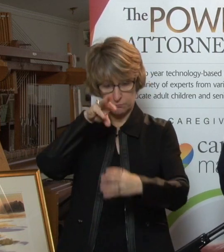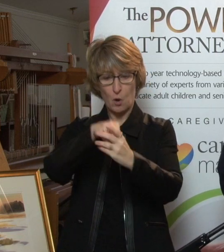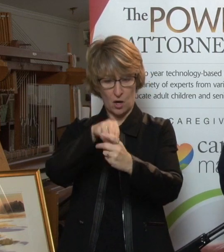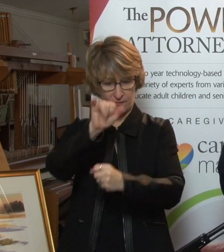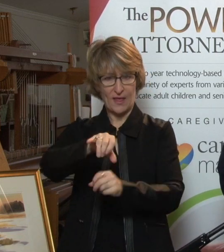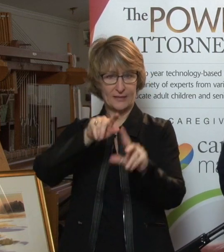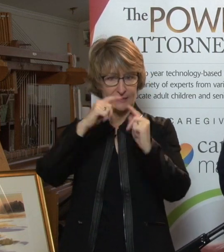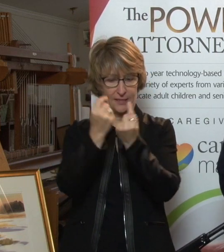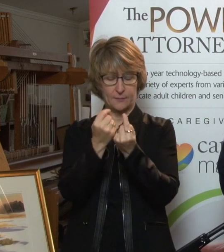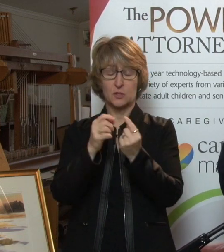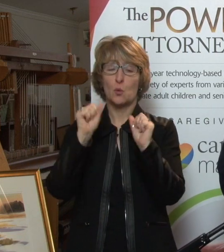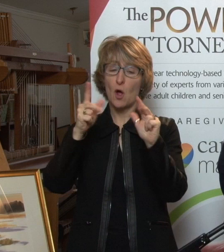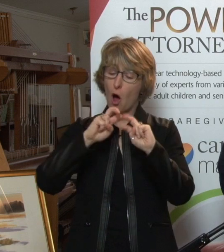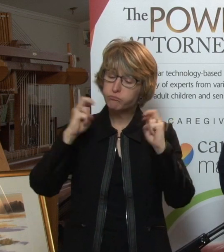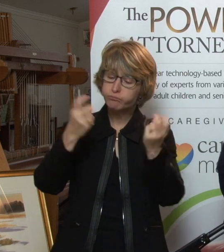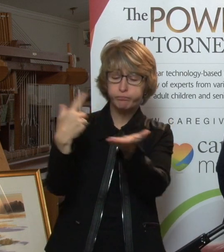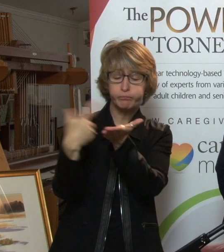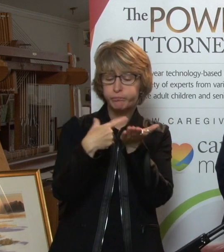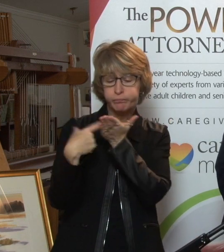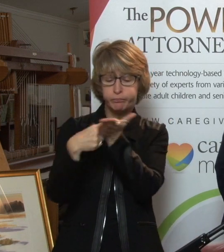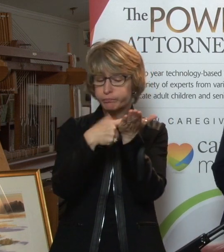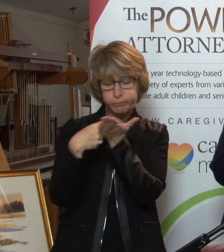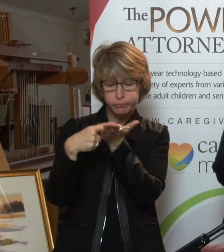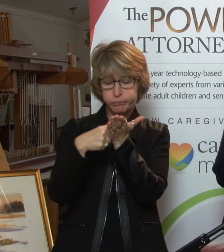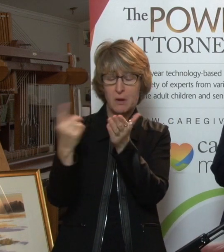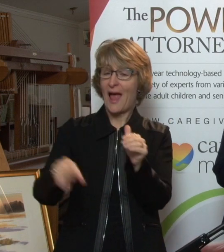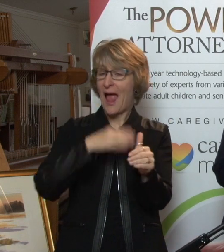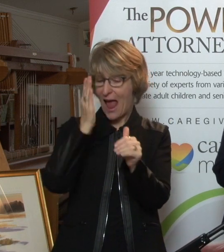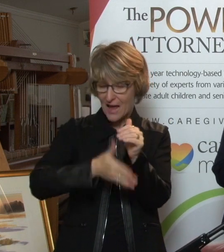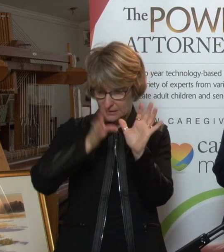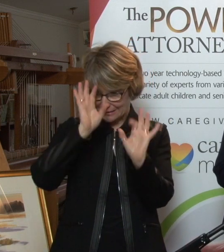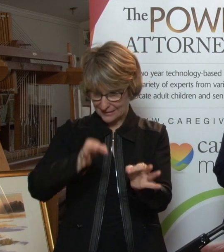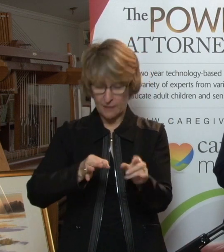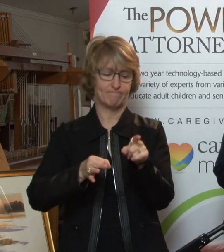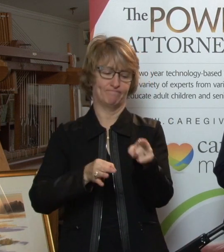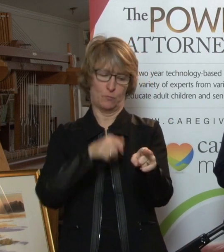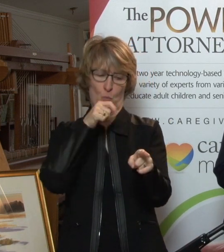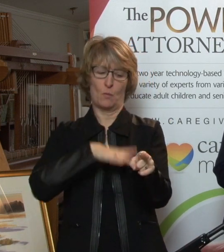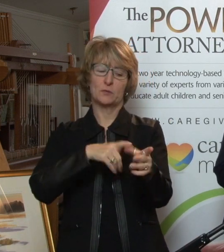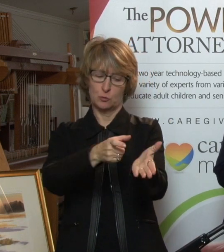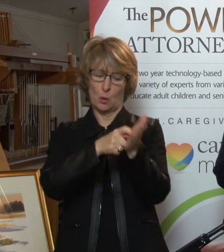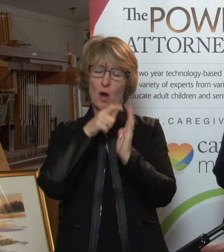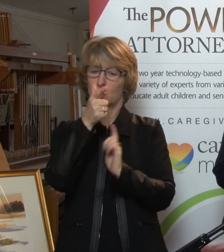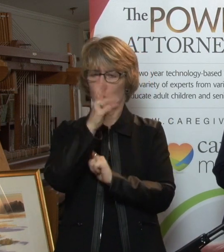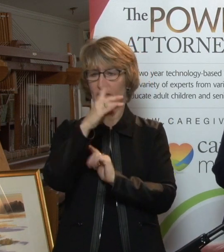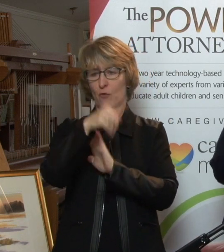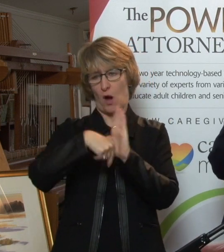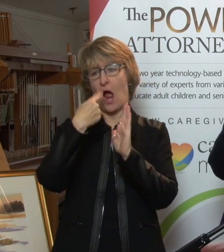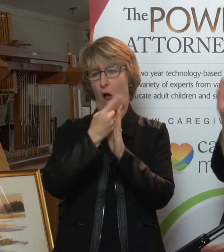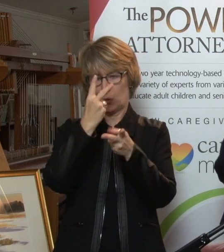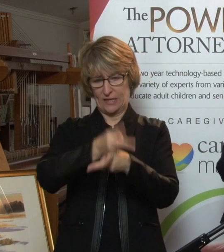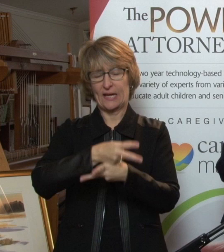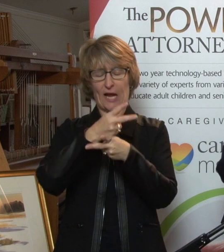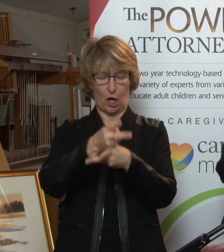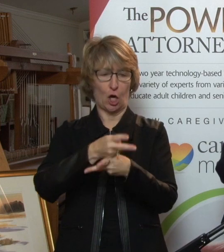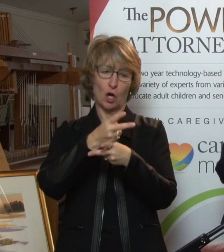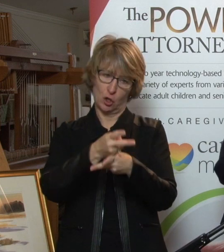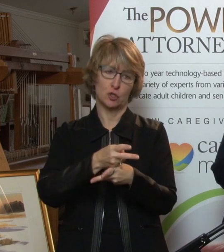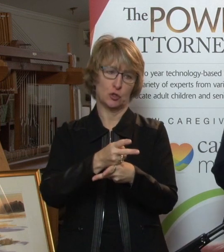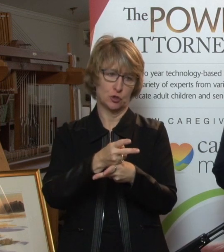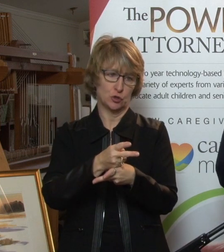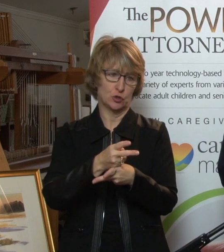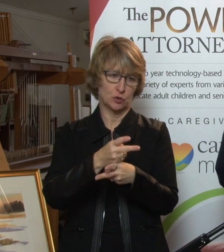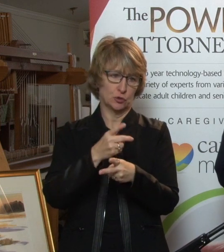They all got together, and the end result was, number one, this lady needed 24-hour care, which means she needed care all the